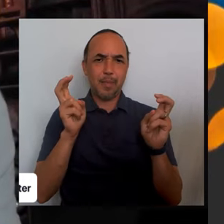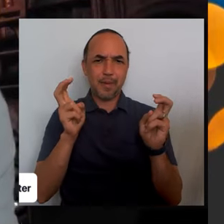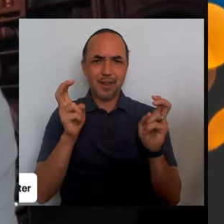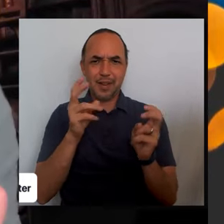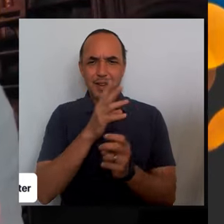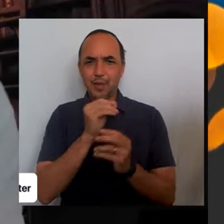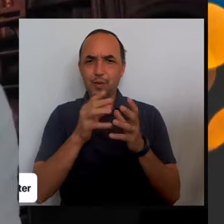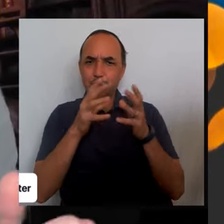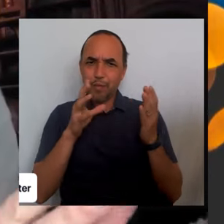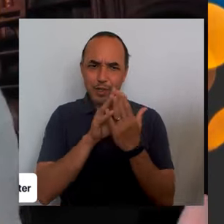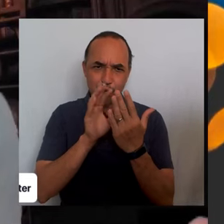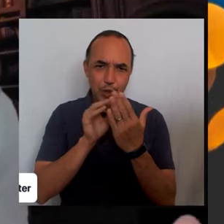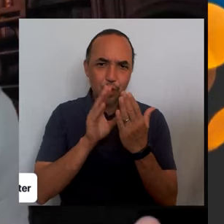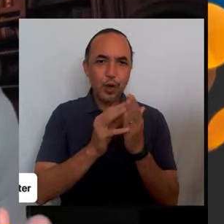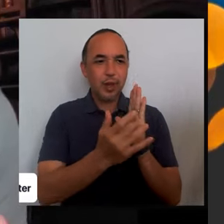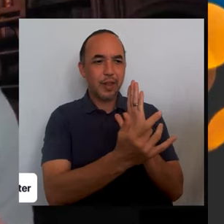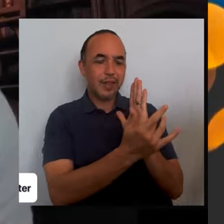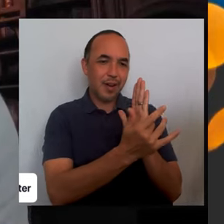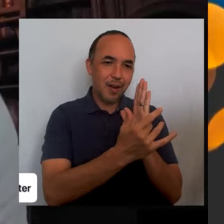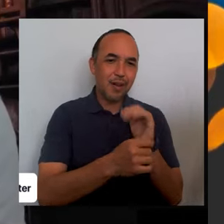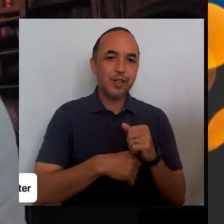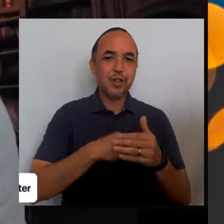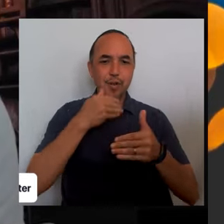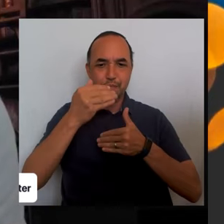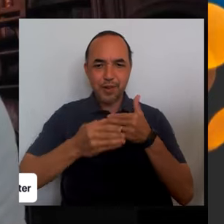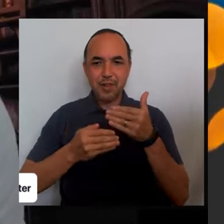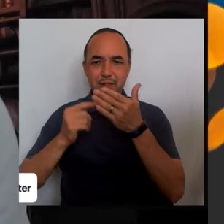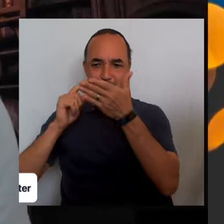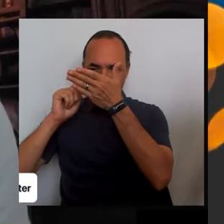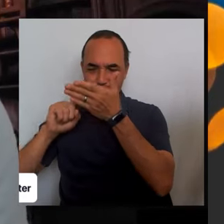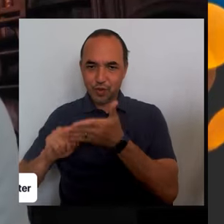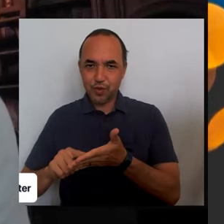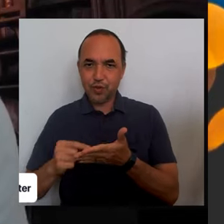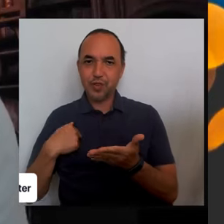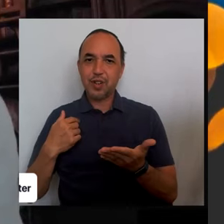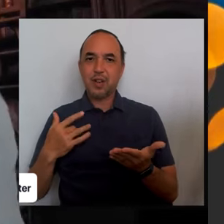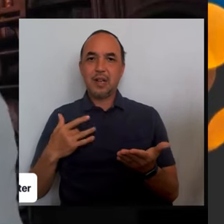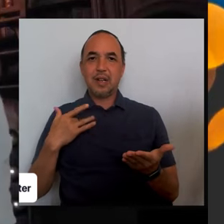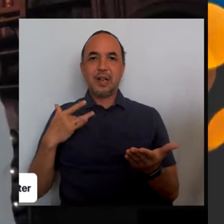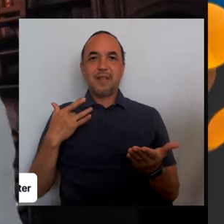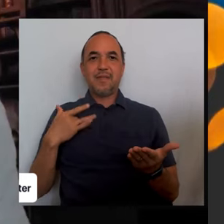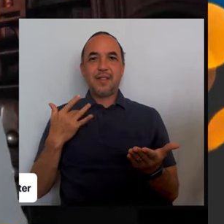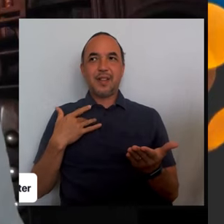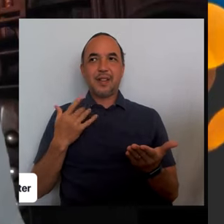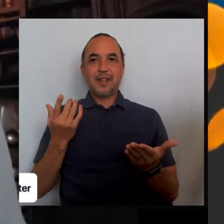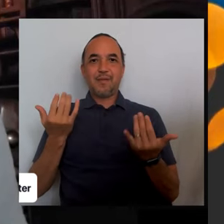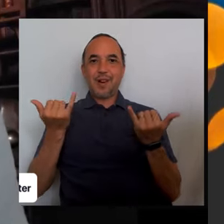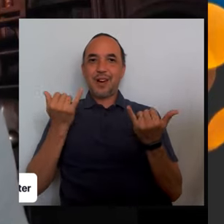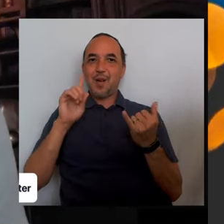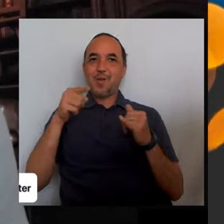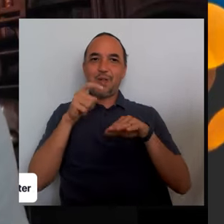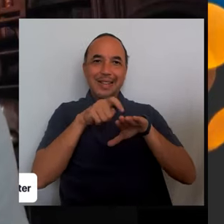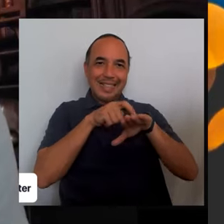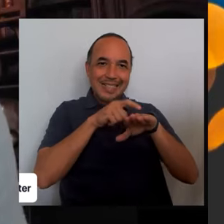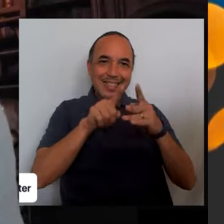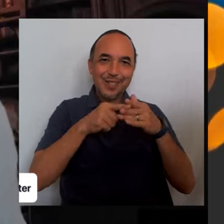the process of it, the research of it. I feel like we're just sort of scratching the surface with you now.